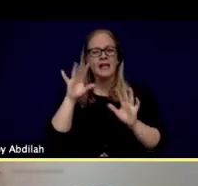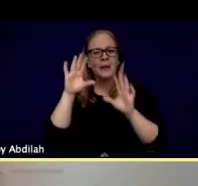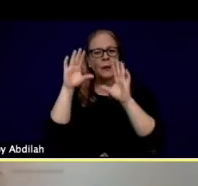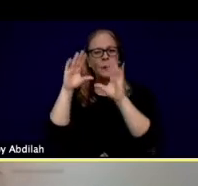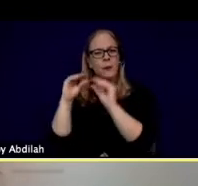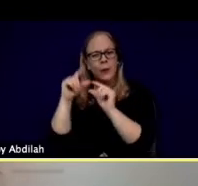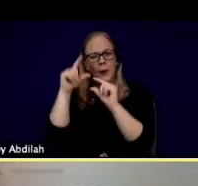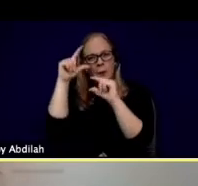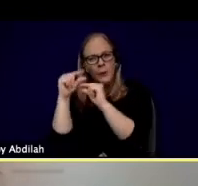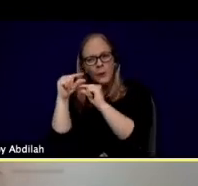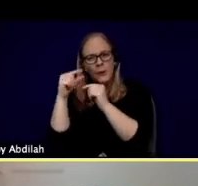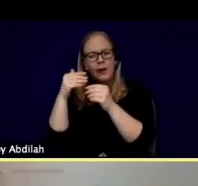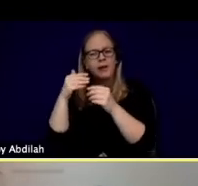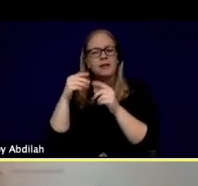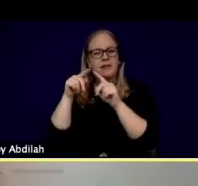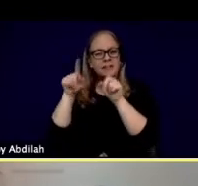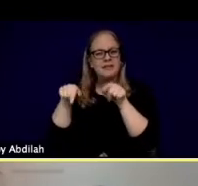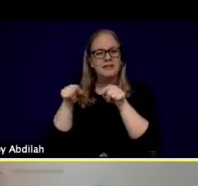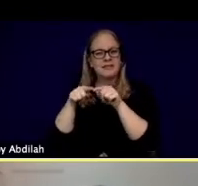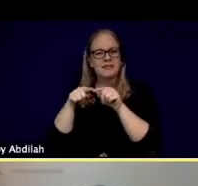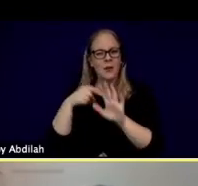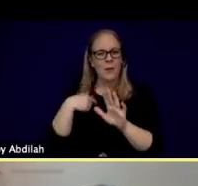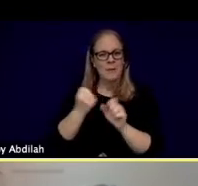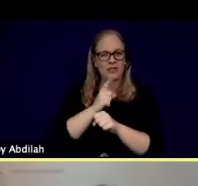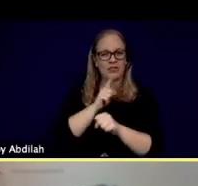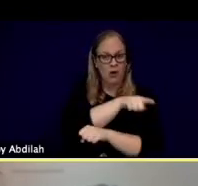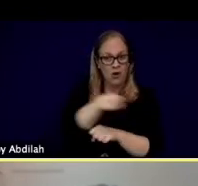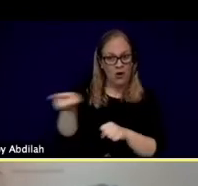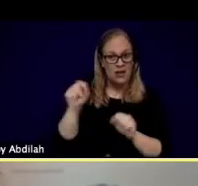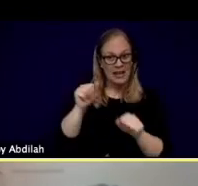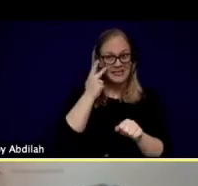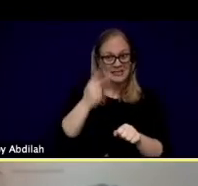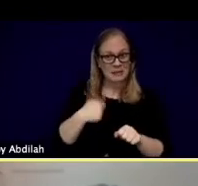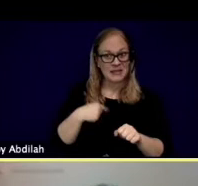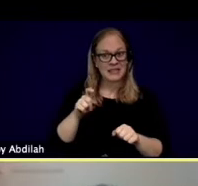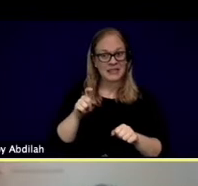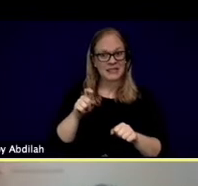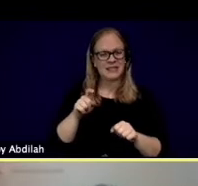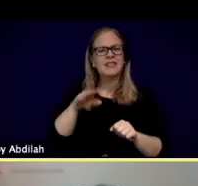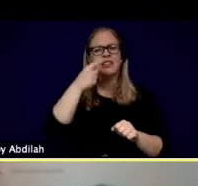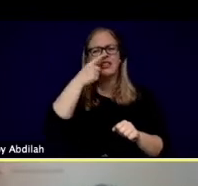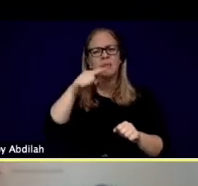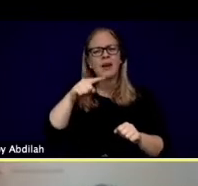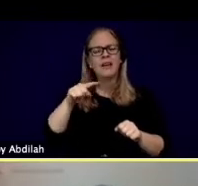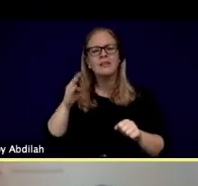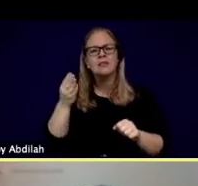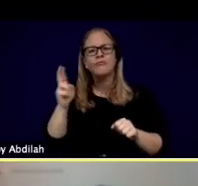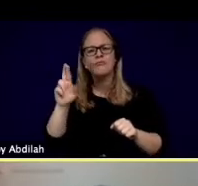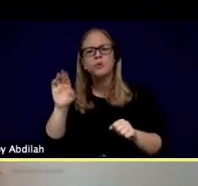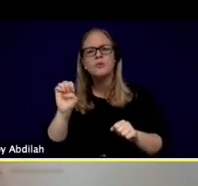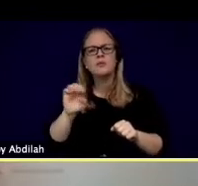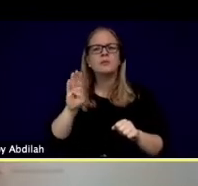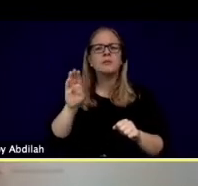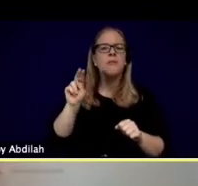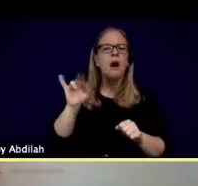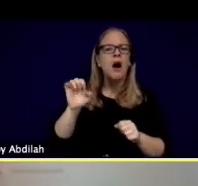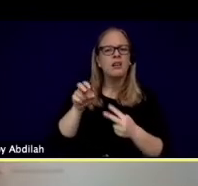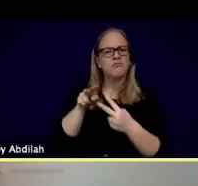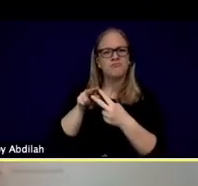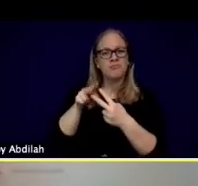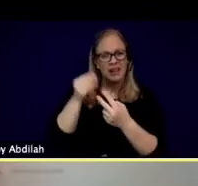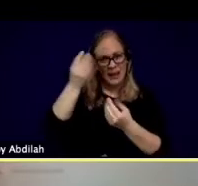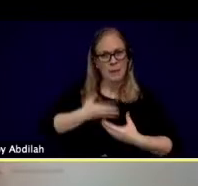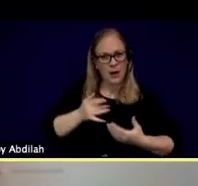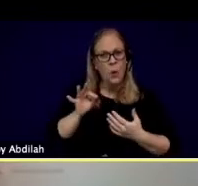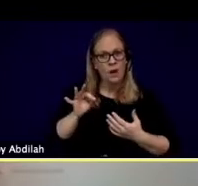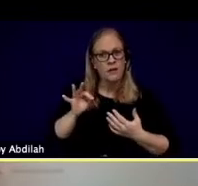so can you just maybe just let me know, Bonnie or Bruce, that you can all see